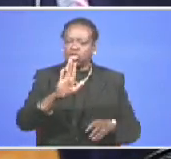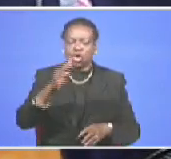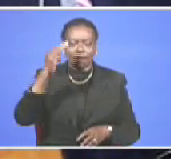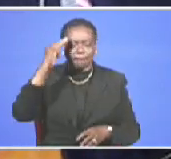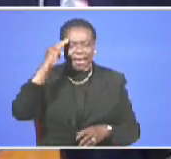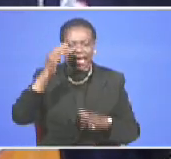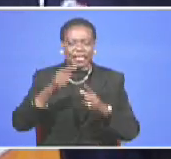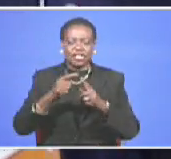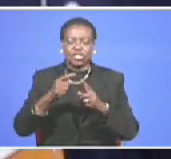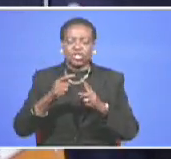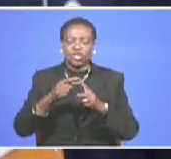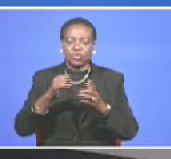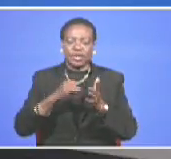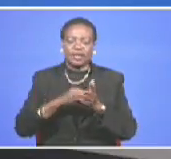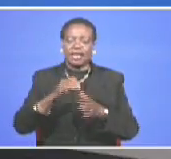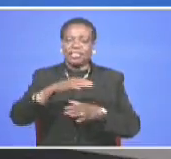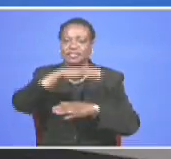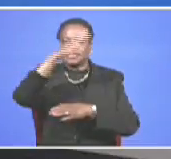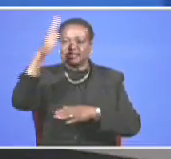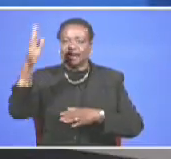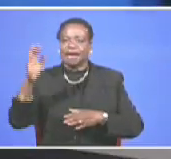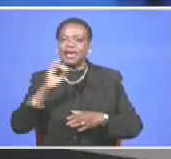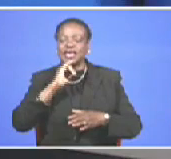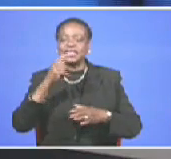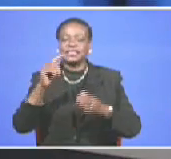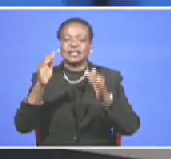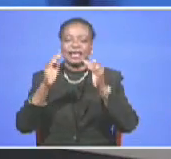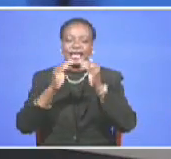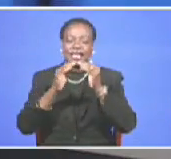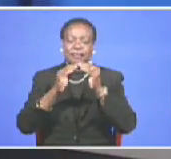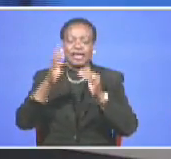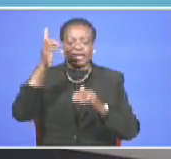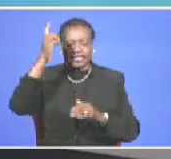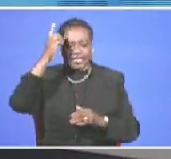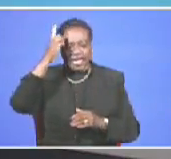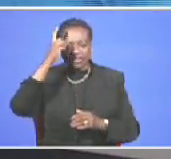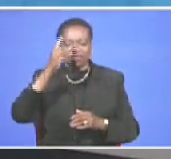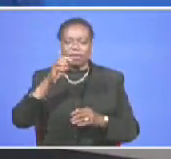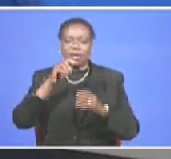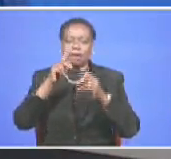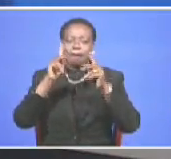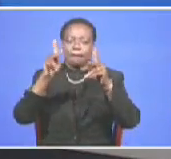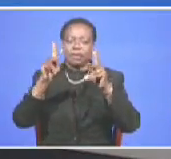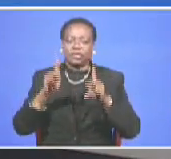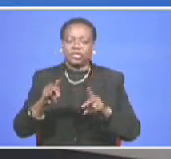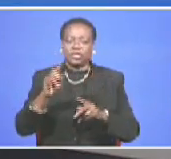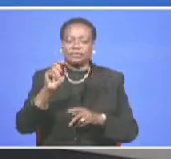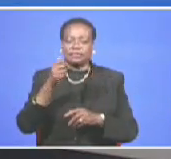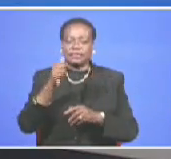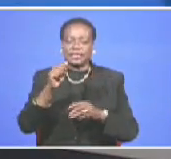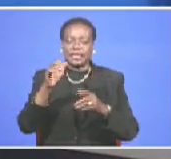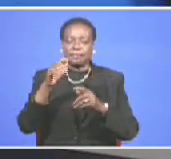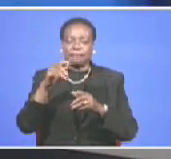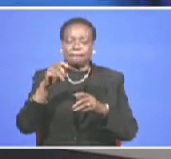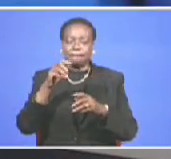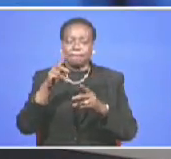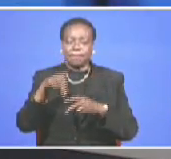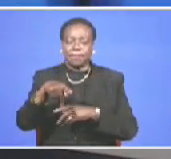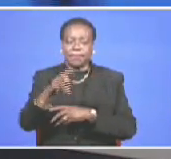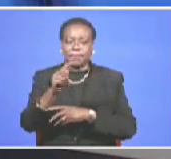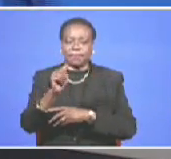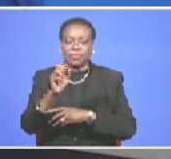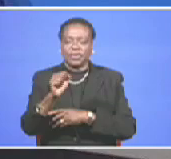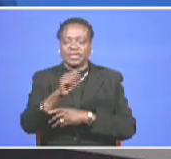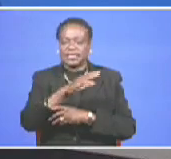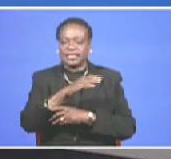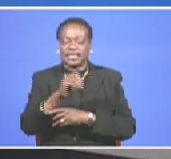the limit. You can accomplish anything you want. DeAndre posted 10 points and 9 rebounds in the loss. Also weighing in on the significance of the game was former collegiate